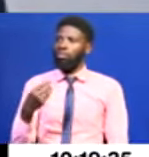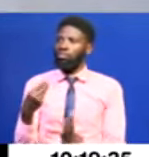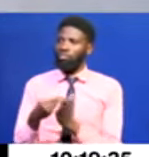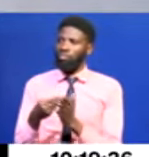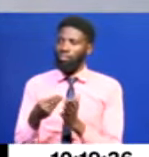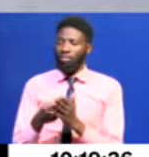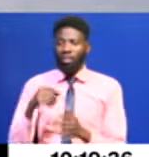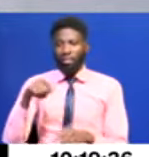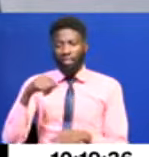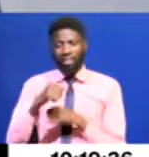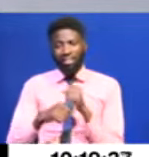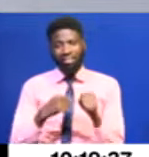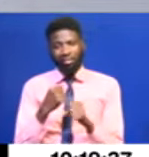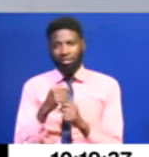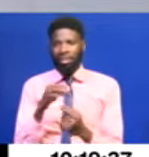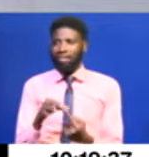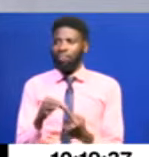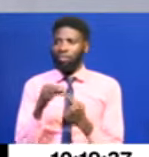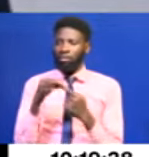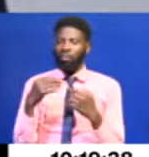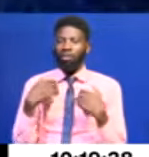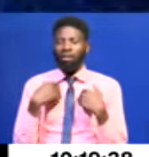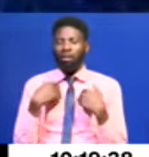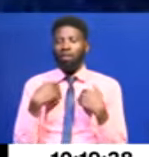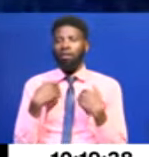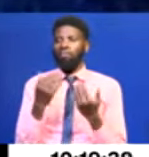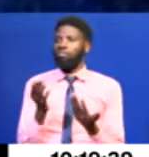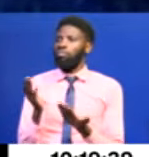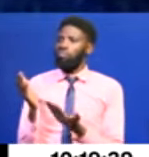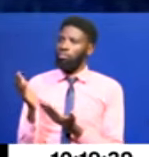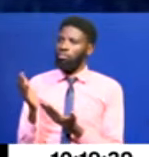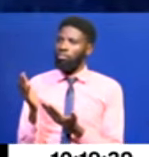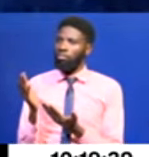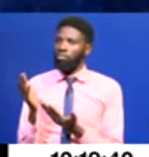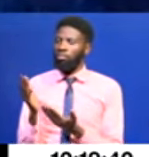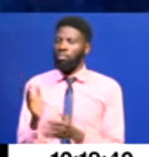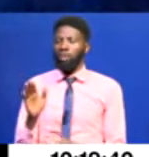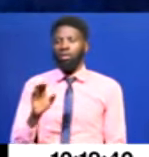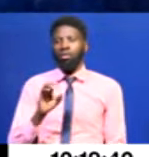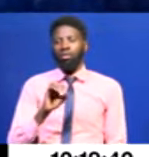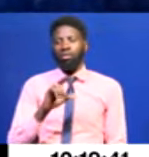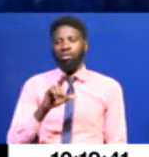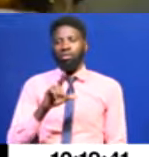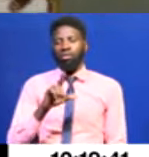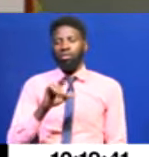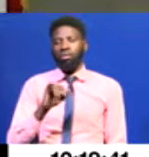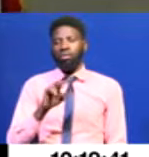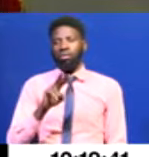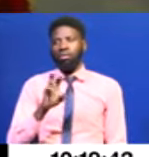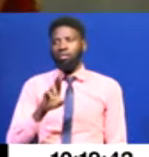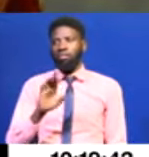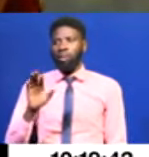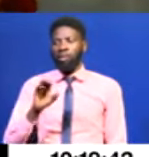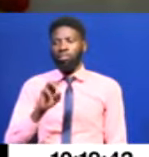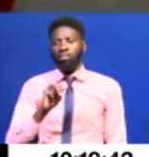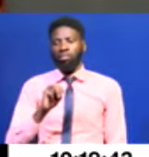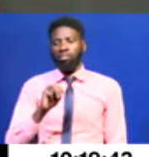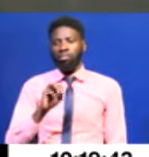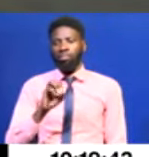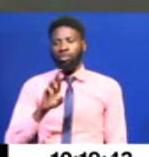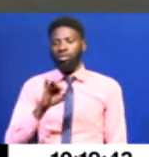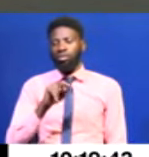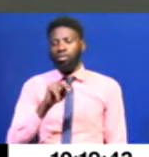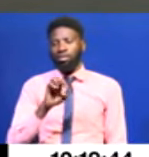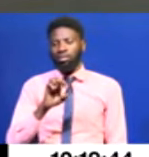This year, there was a special jury mention award that went to the film Olive Branch by Maureen Moravi, that earned her